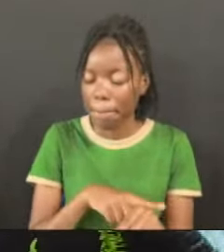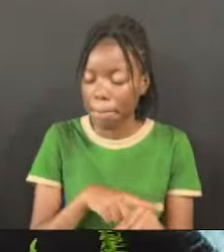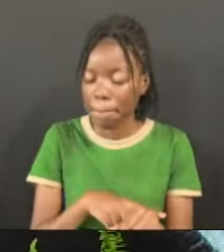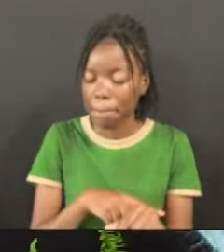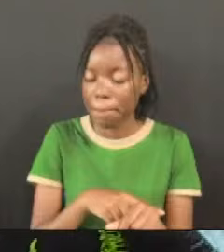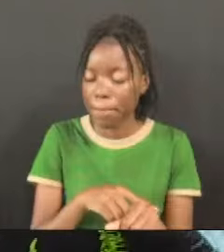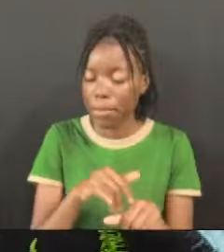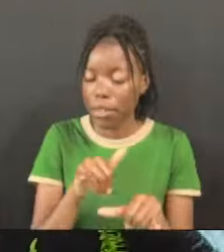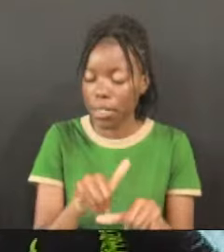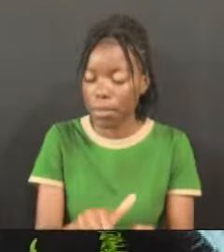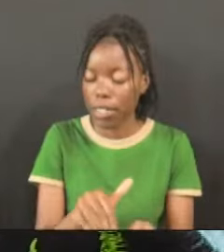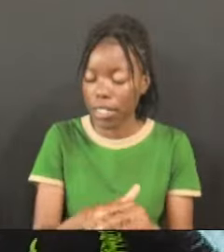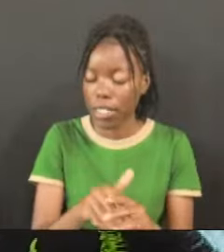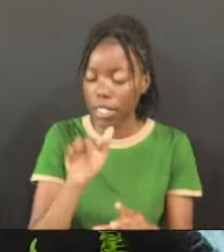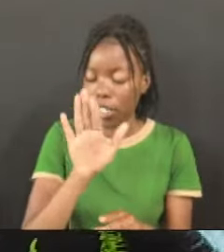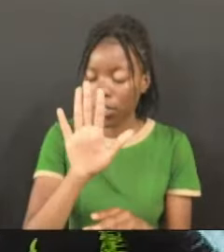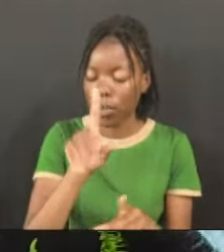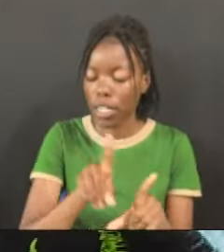remain in us.